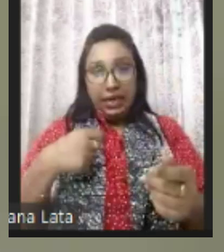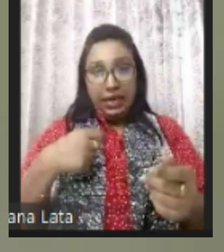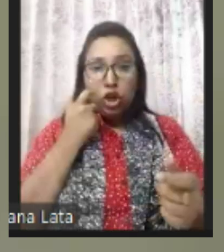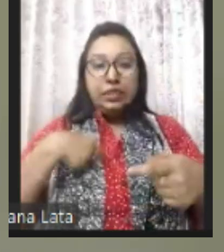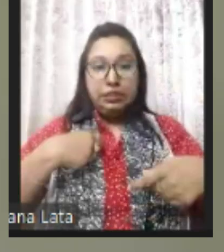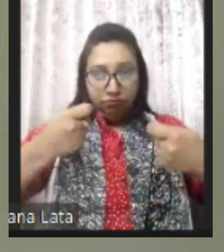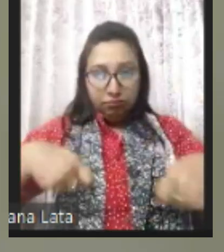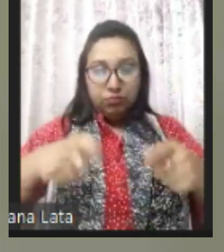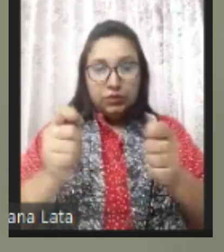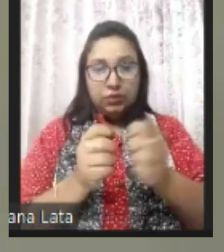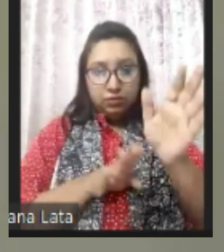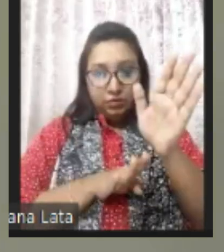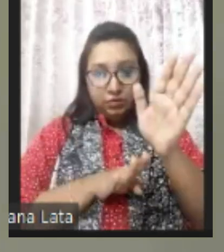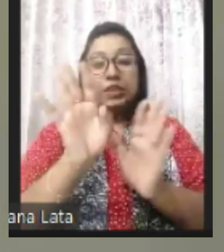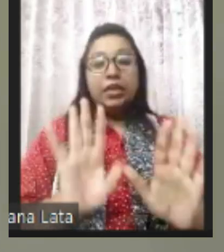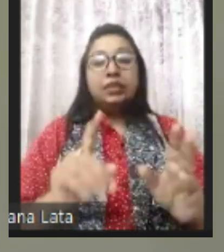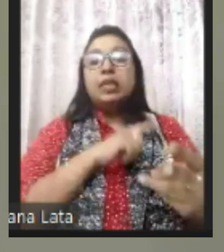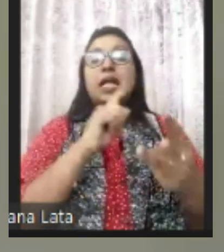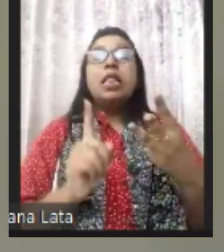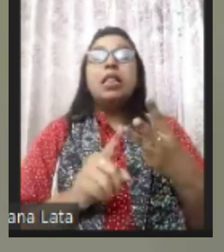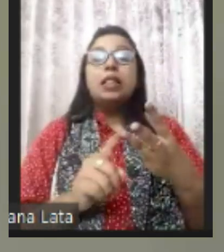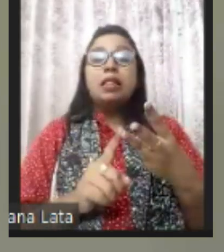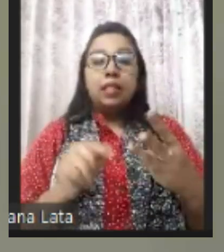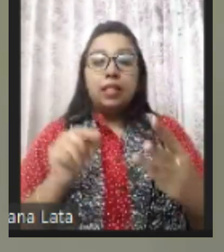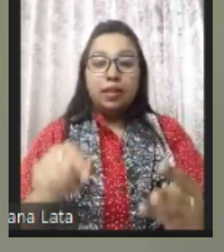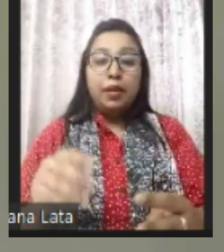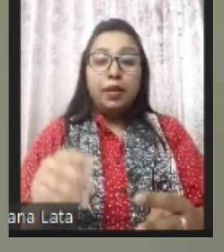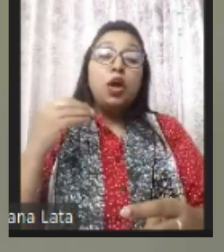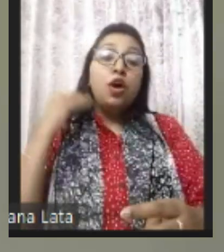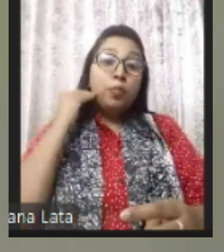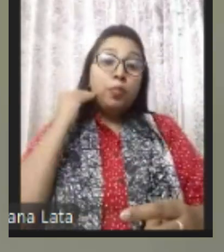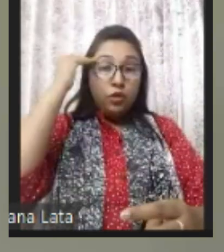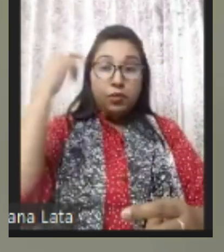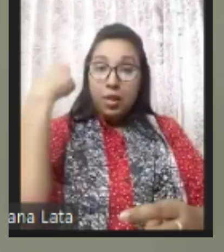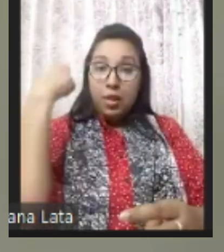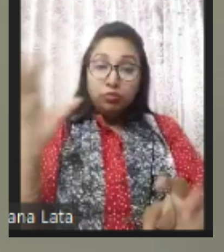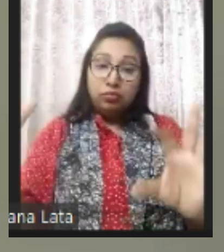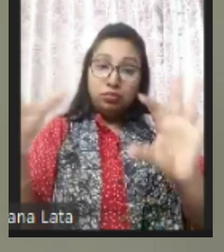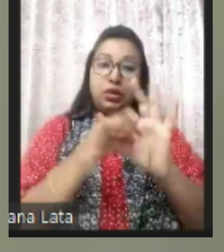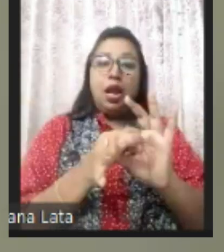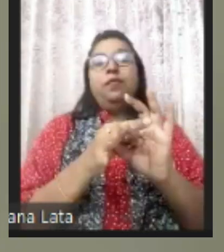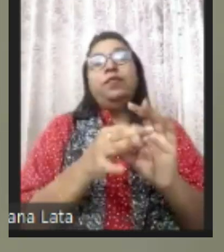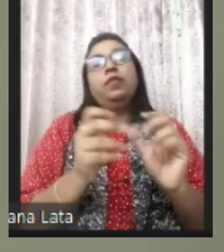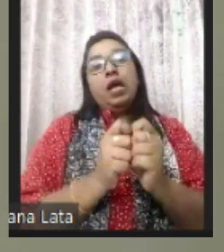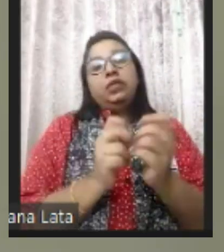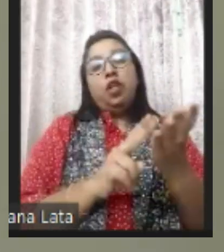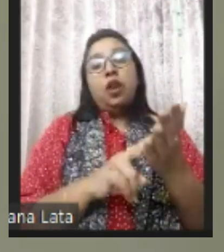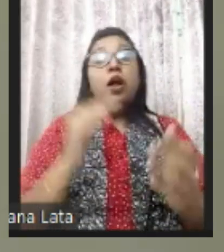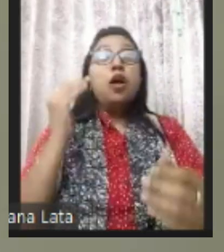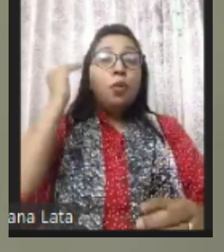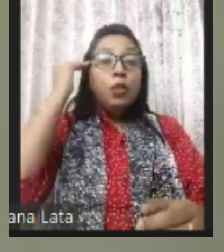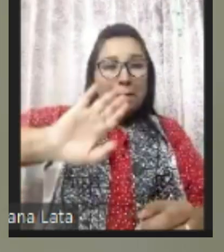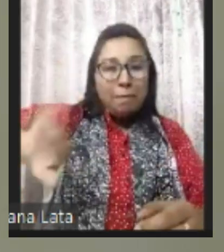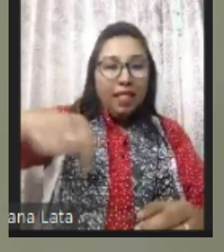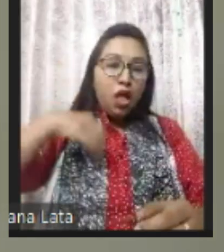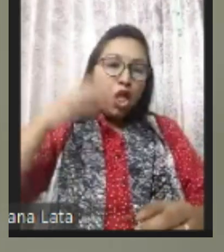be done. And the third important thing is the co-creation with persons with disabilities, so that their lived experiences are incorporated in the design